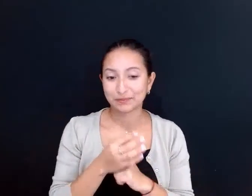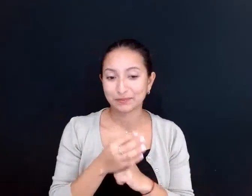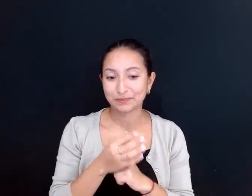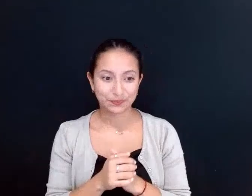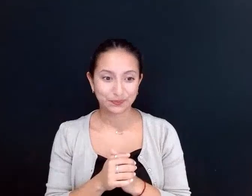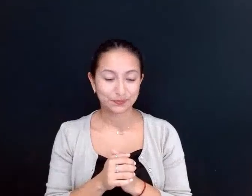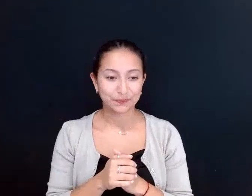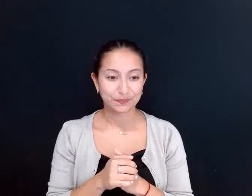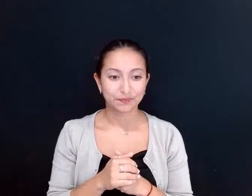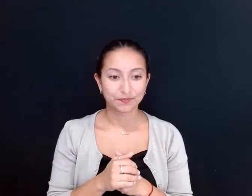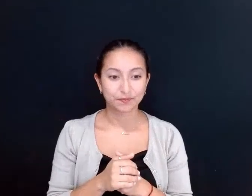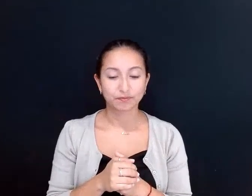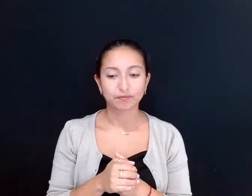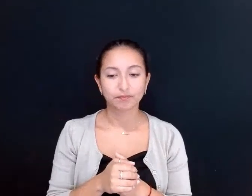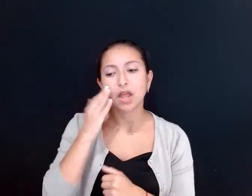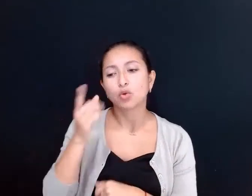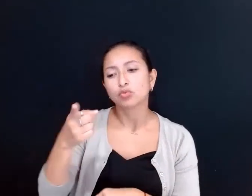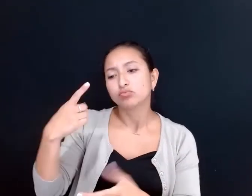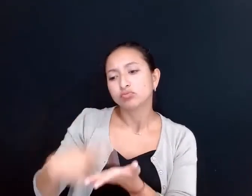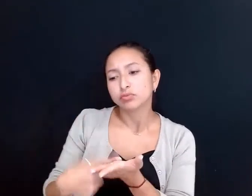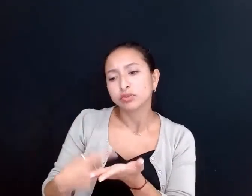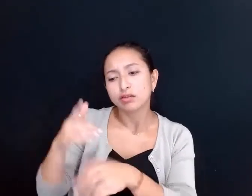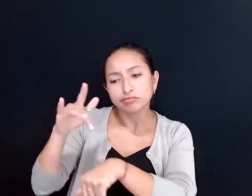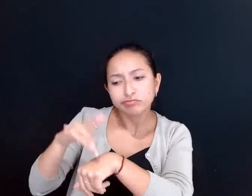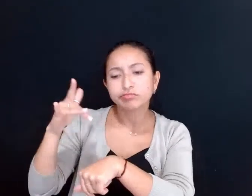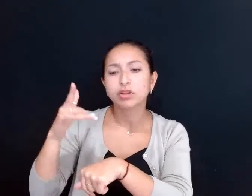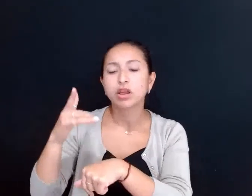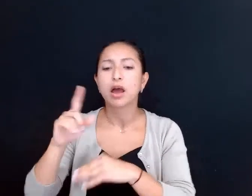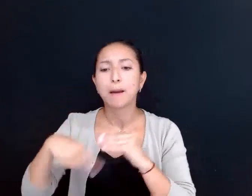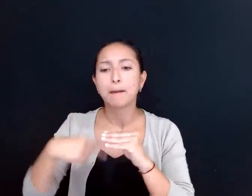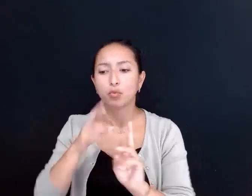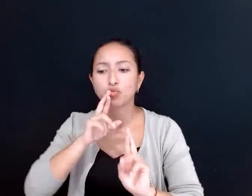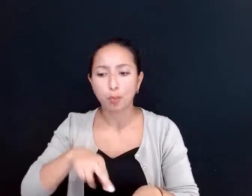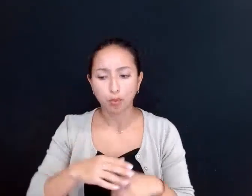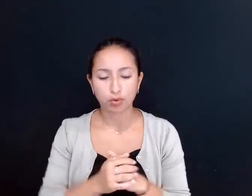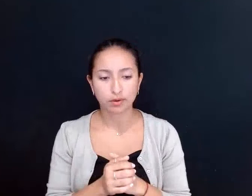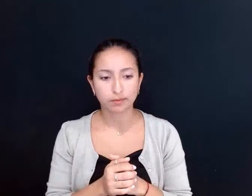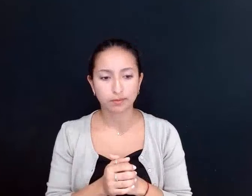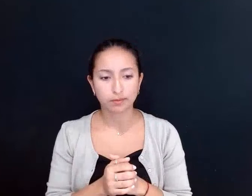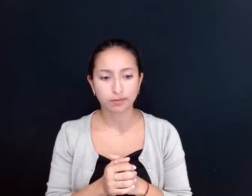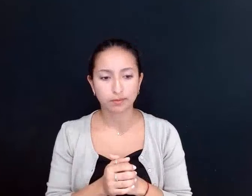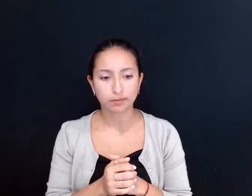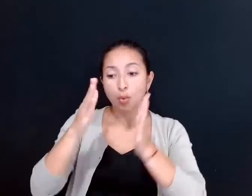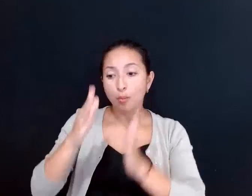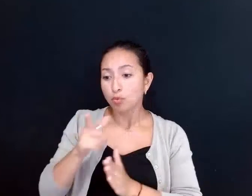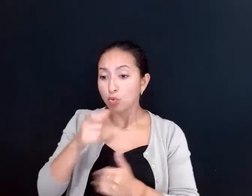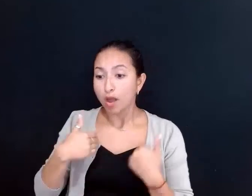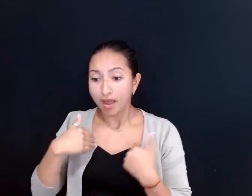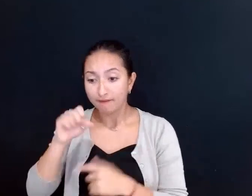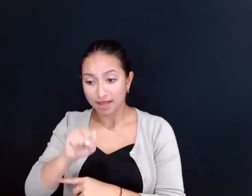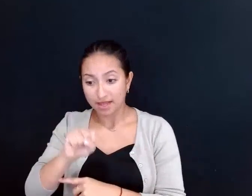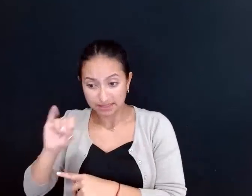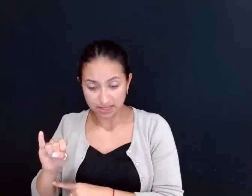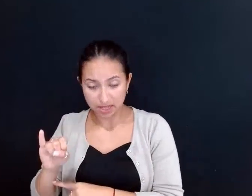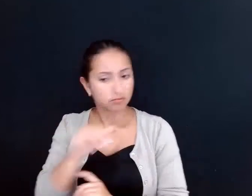I know you touched on reporting, Tina. I want to bring this back up. Mm-hmm. Let's say an individual, they're on SSI, not SSDI,